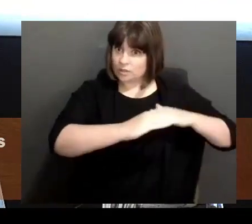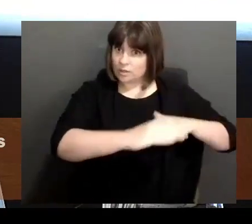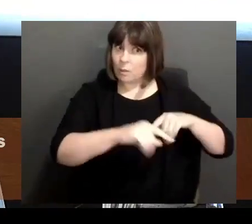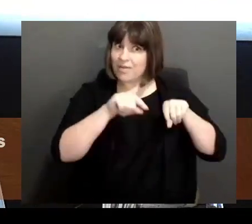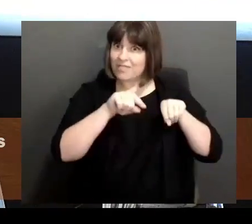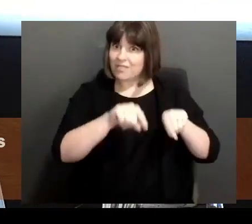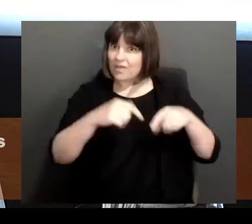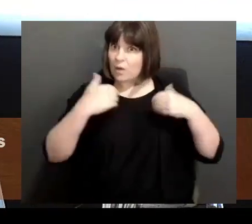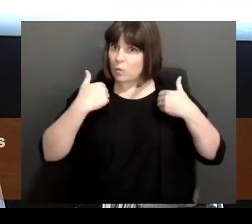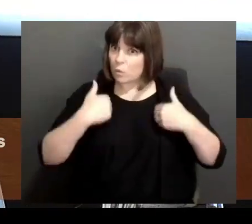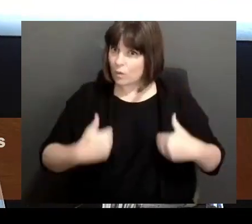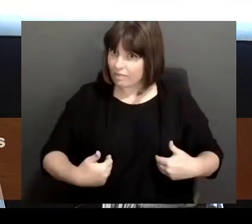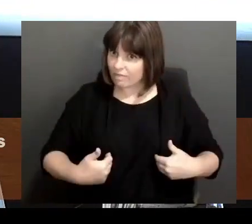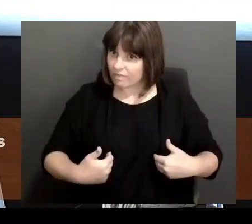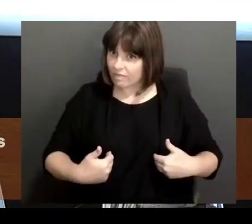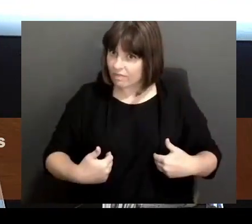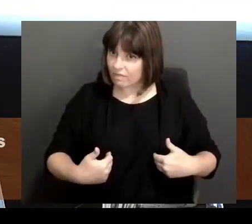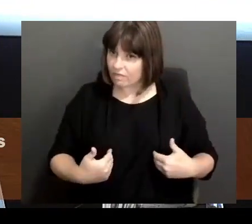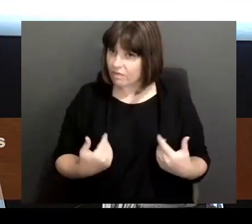wealth